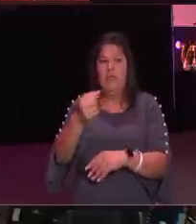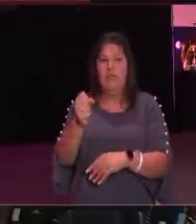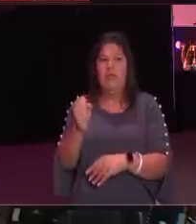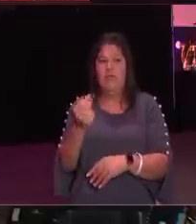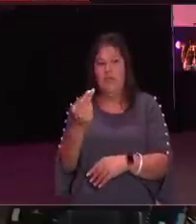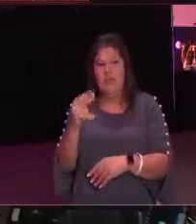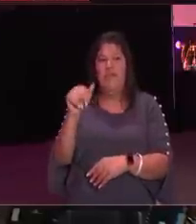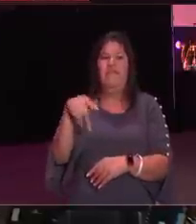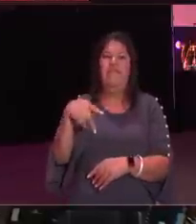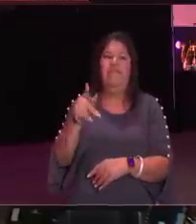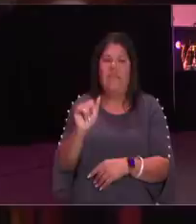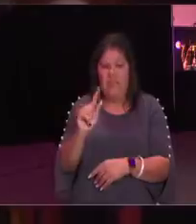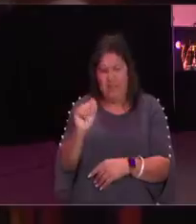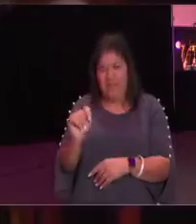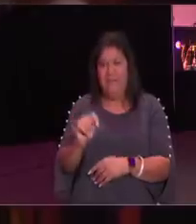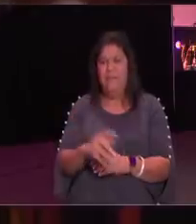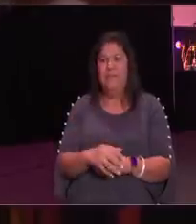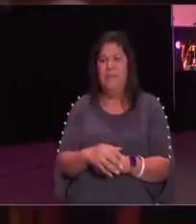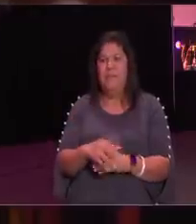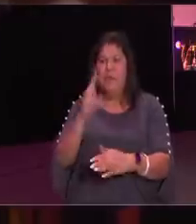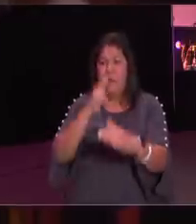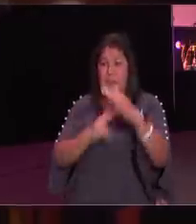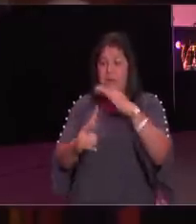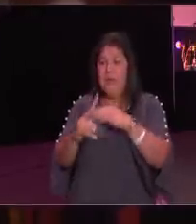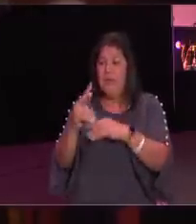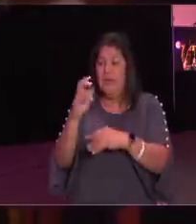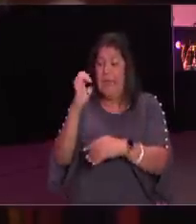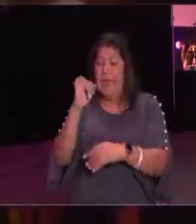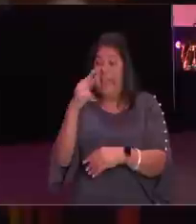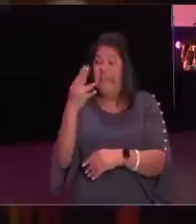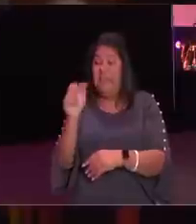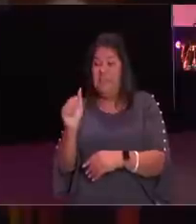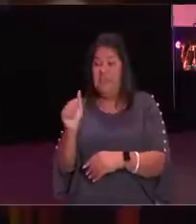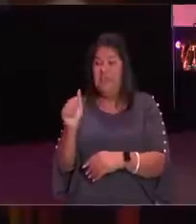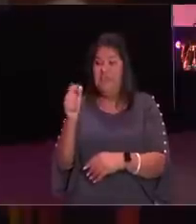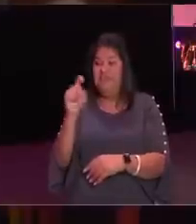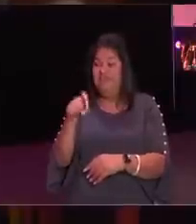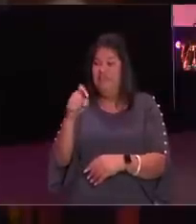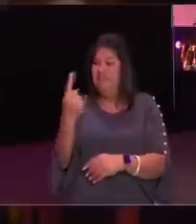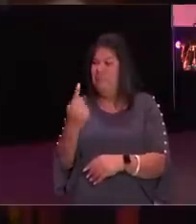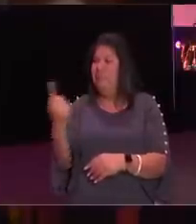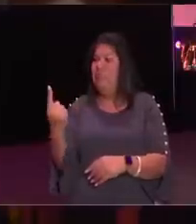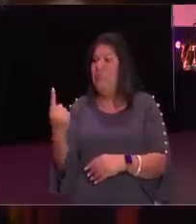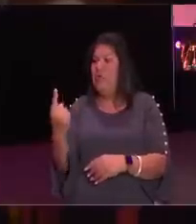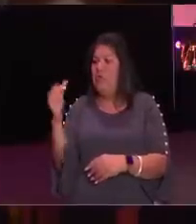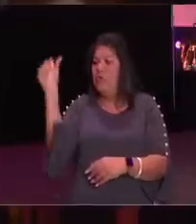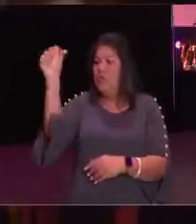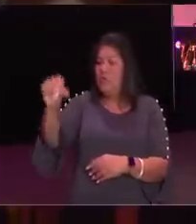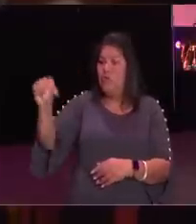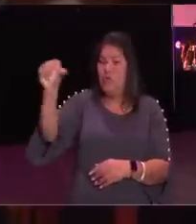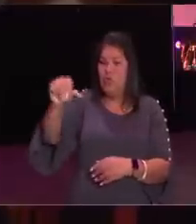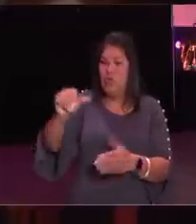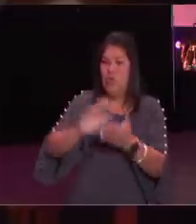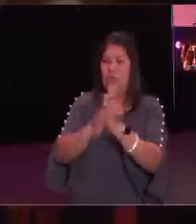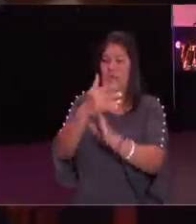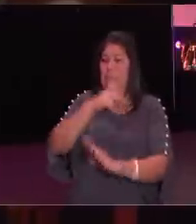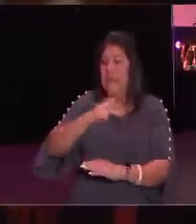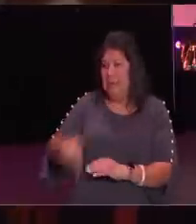of Jehoshaphat. The prophet Elisha needed someone to anoint a